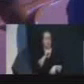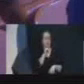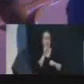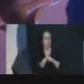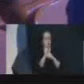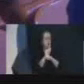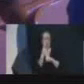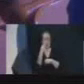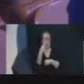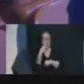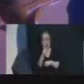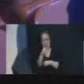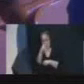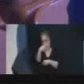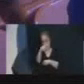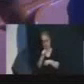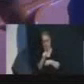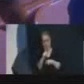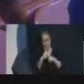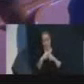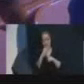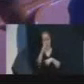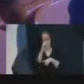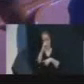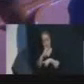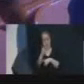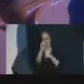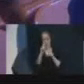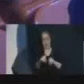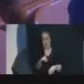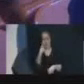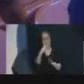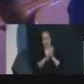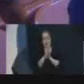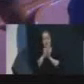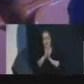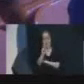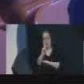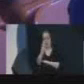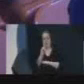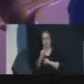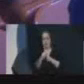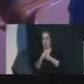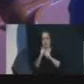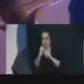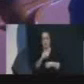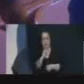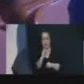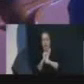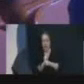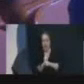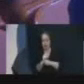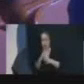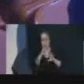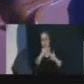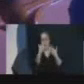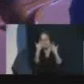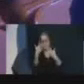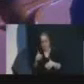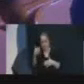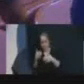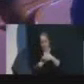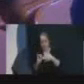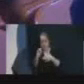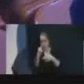high school student's GPA. An end-of-course exam developed by Knox County and given at the actual end of the course should be the only